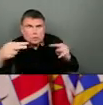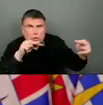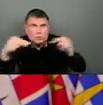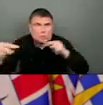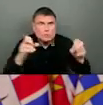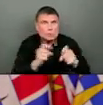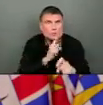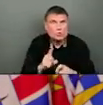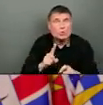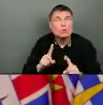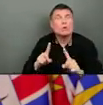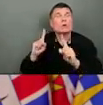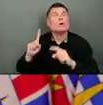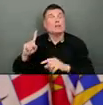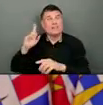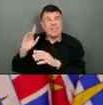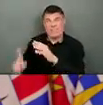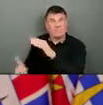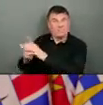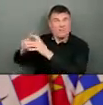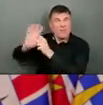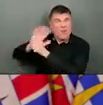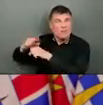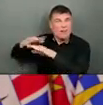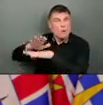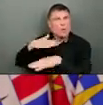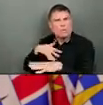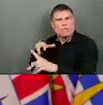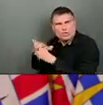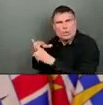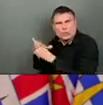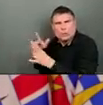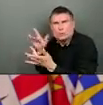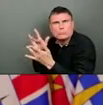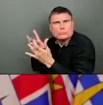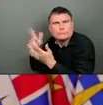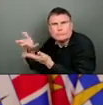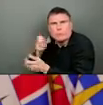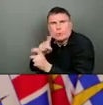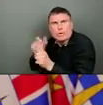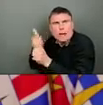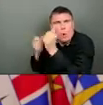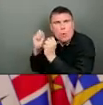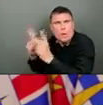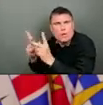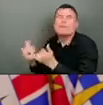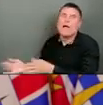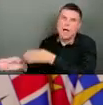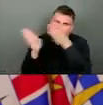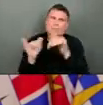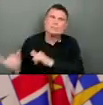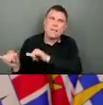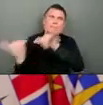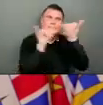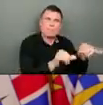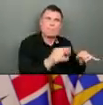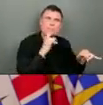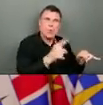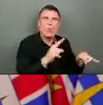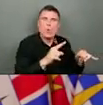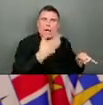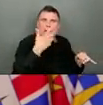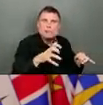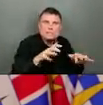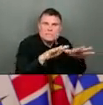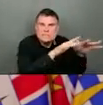check on those who are not as mobile, who are elderly, to make sure that they have access to water, to make sure that they can cool themselves down